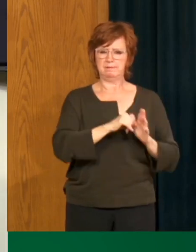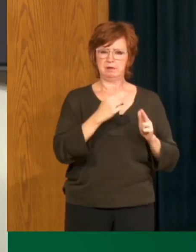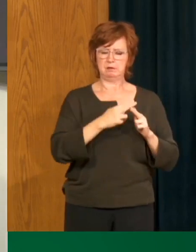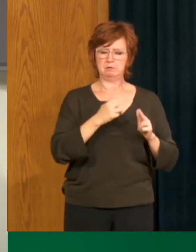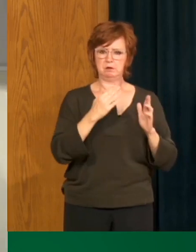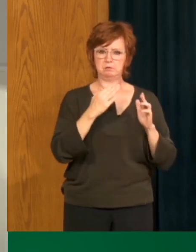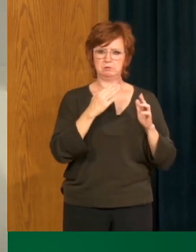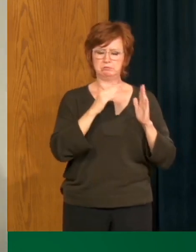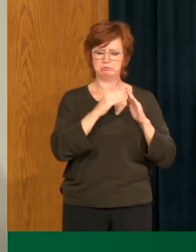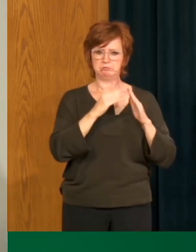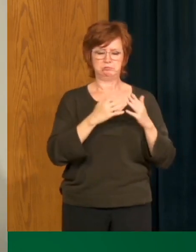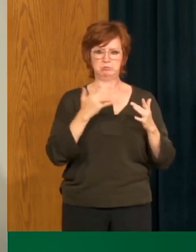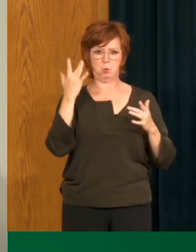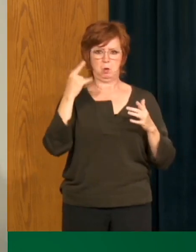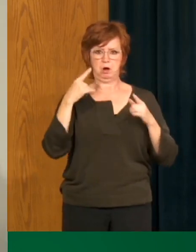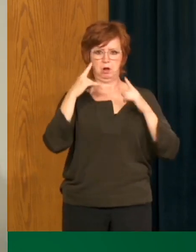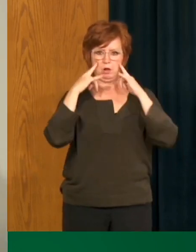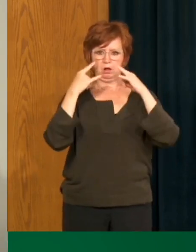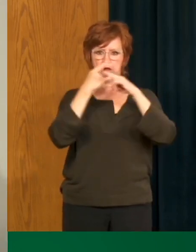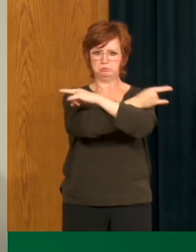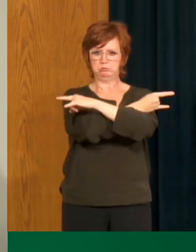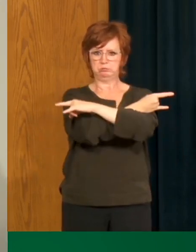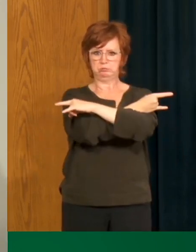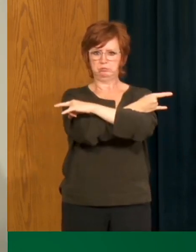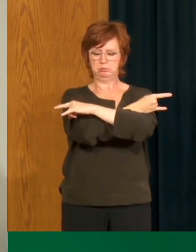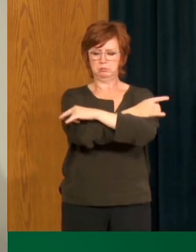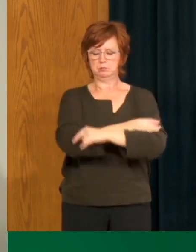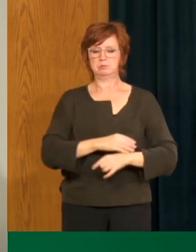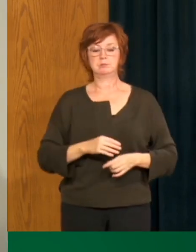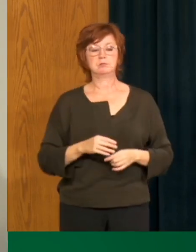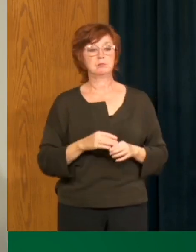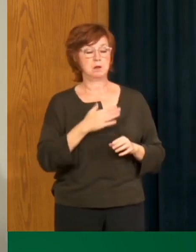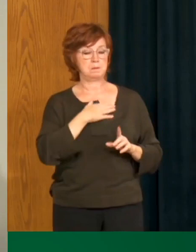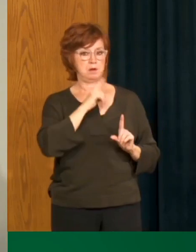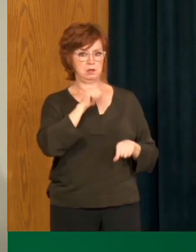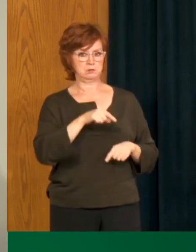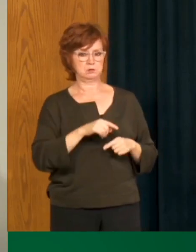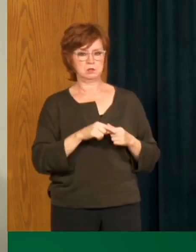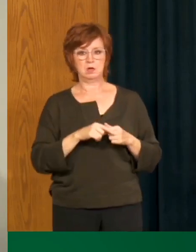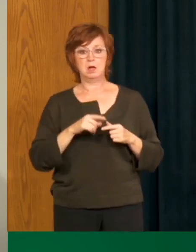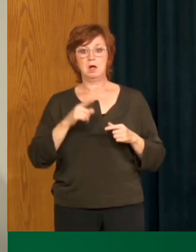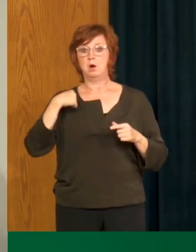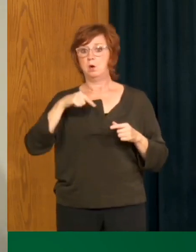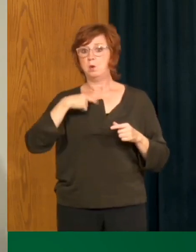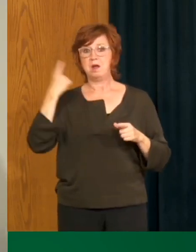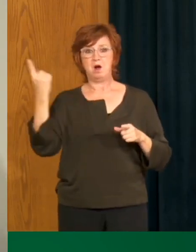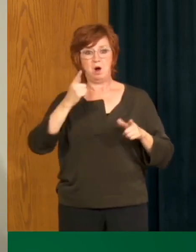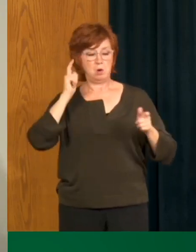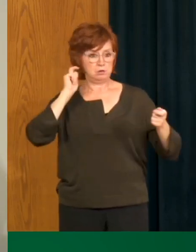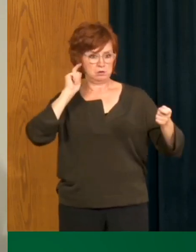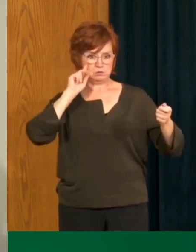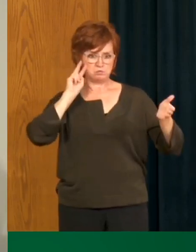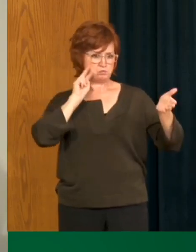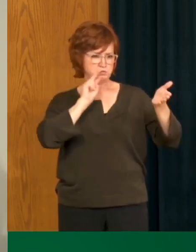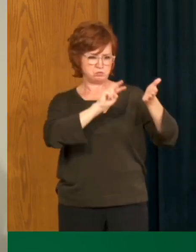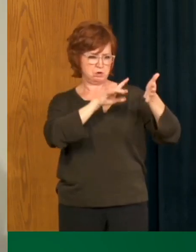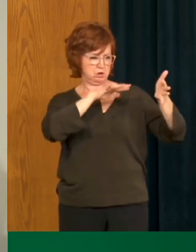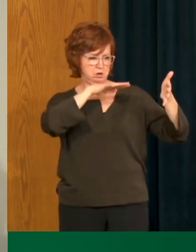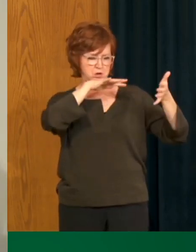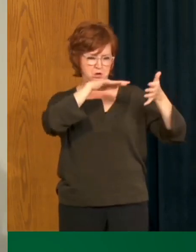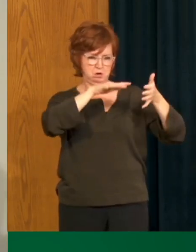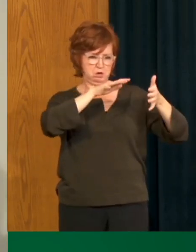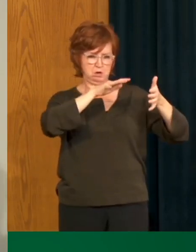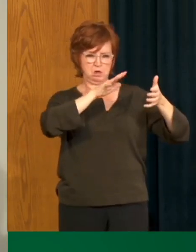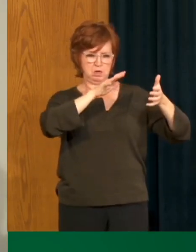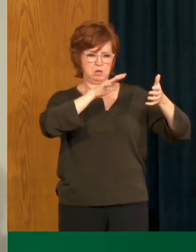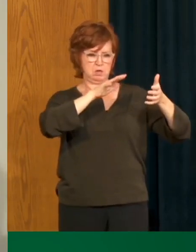What we have done is we've constantly looked at what's the best way to report cases in terms of the context. Is it a single